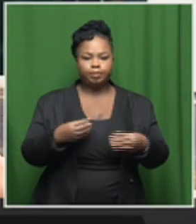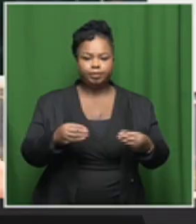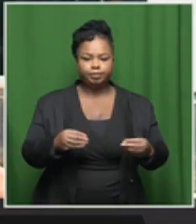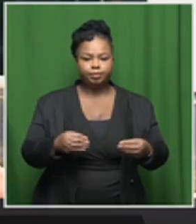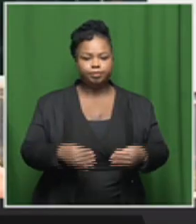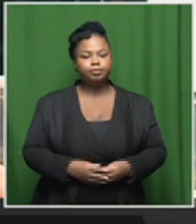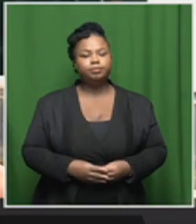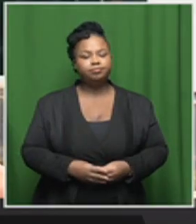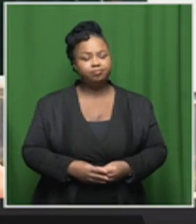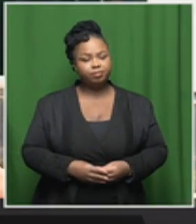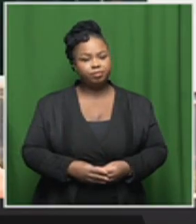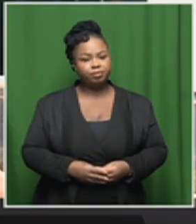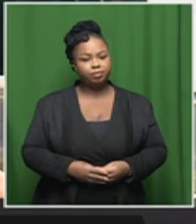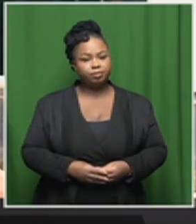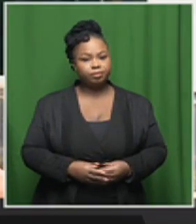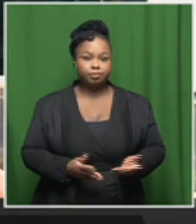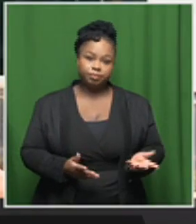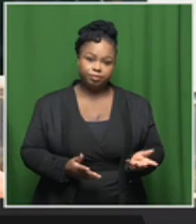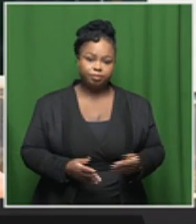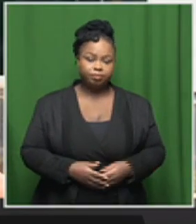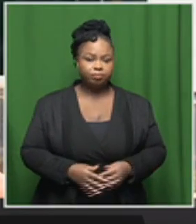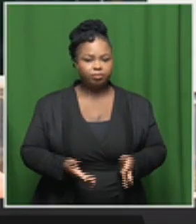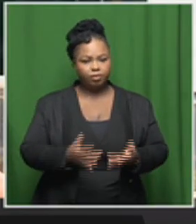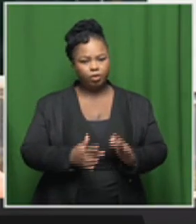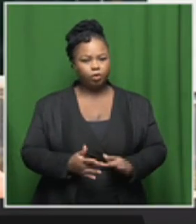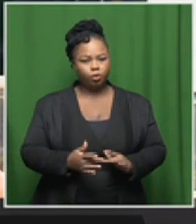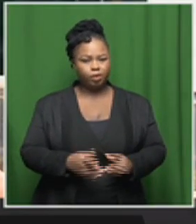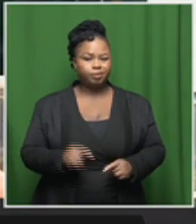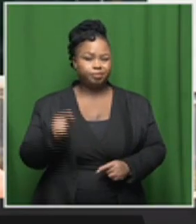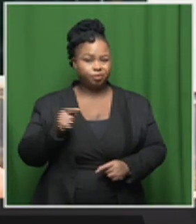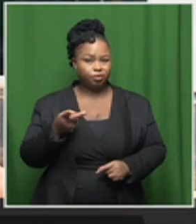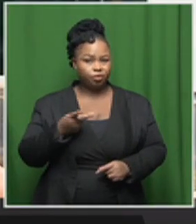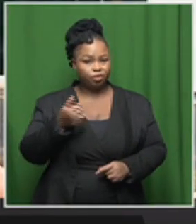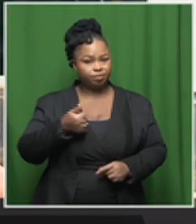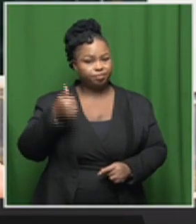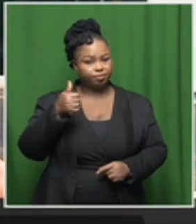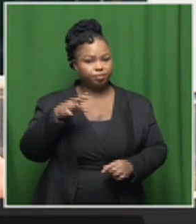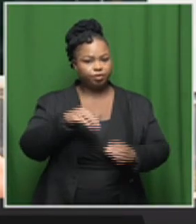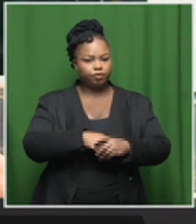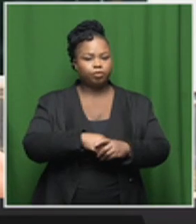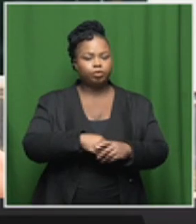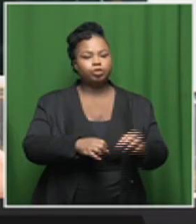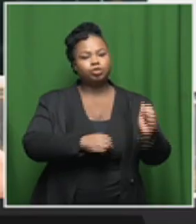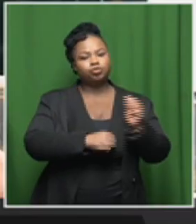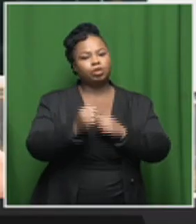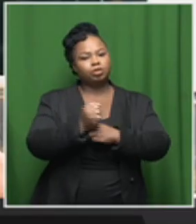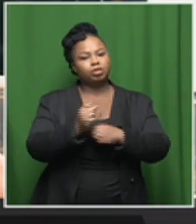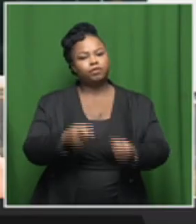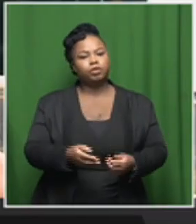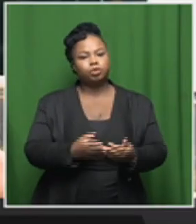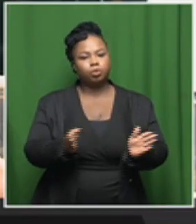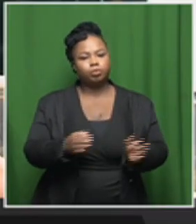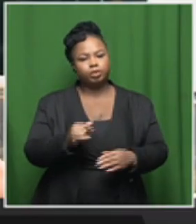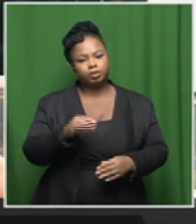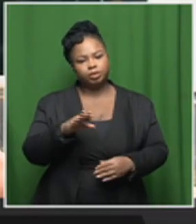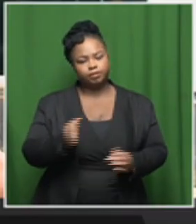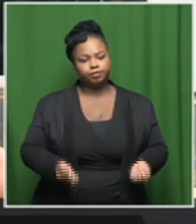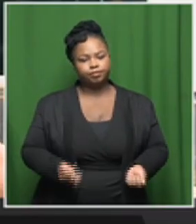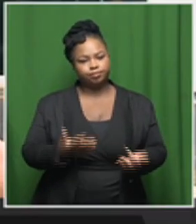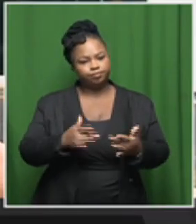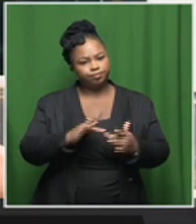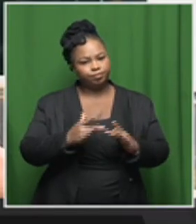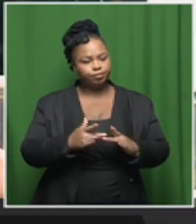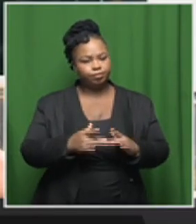businesses connected. And what a network architecture actually entails is making sure that the structure of the Openserve network is in place.